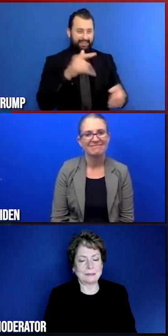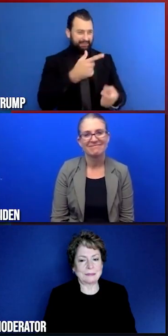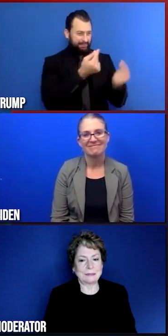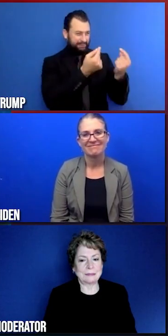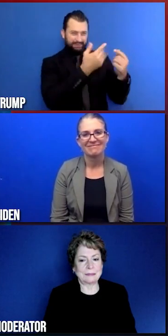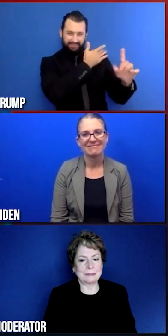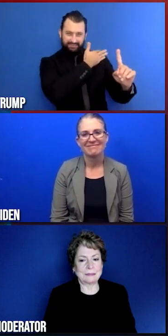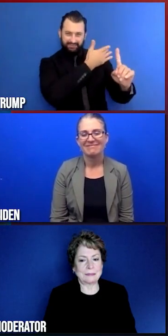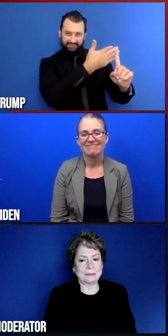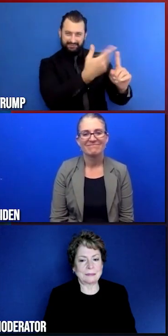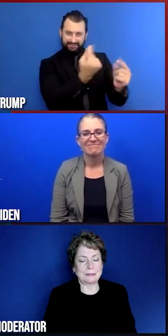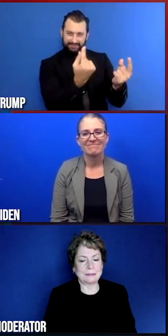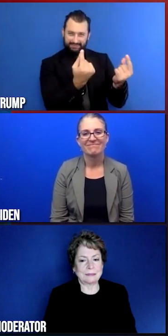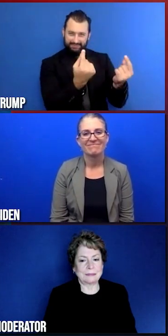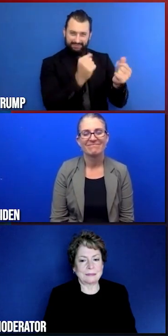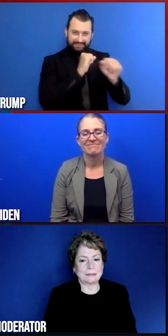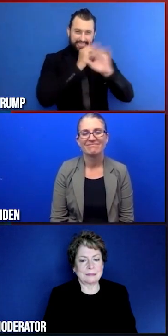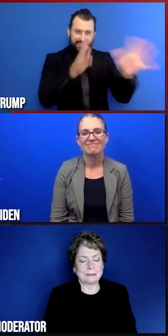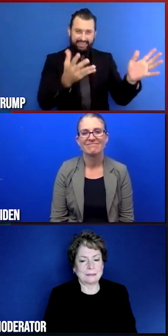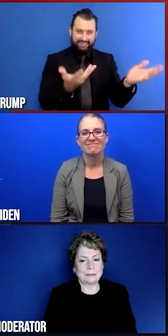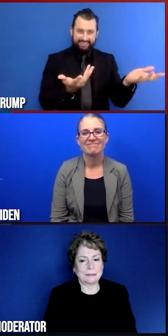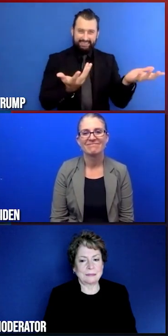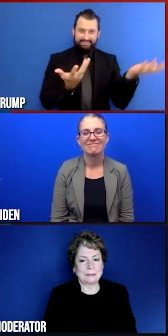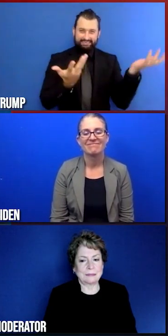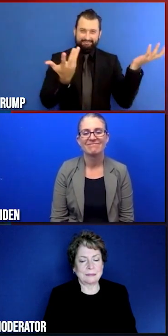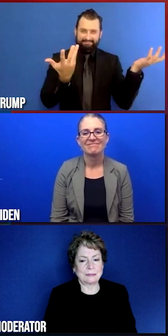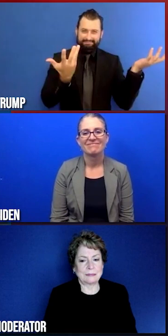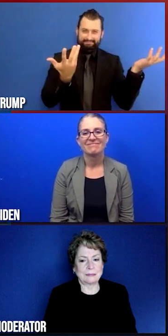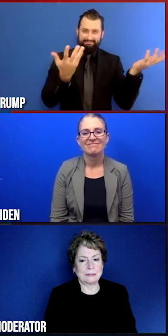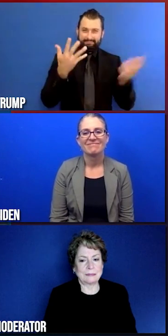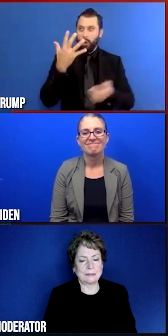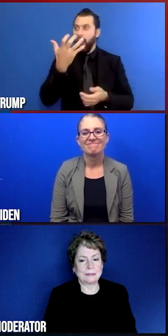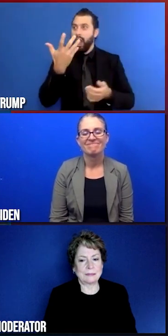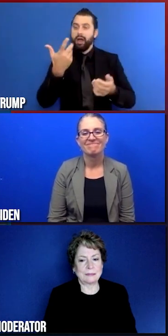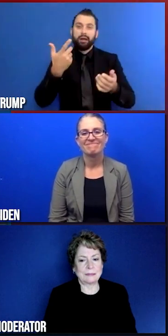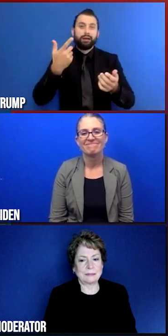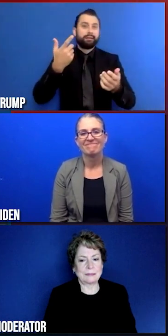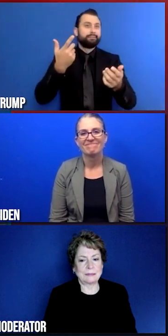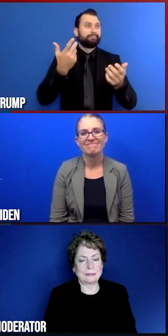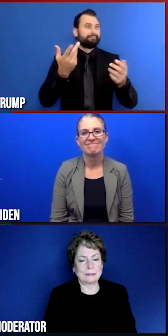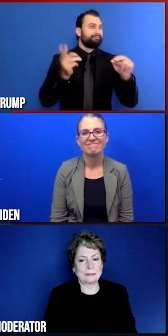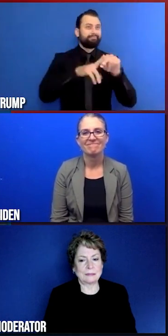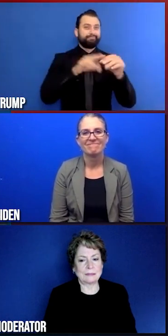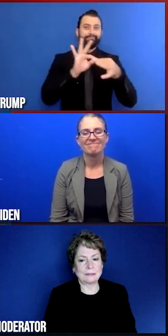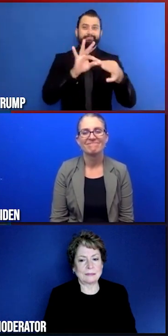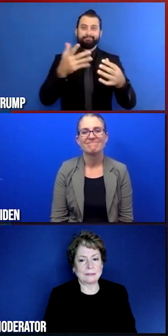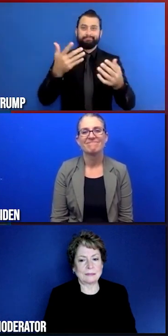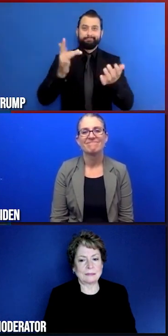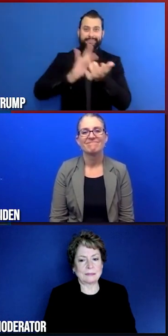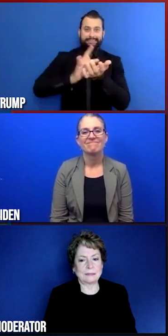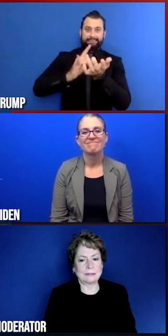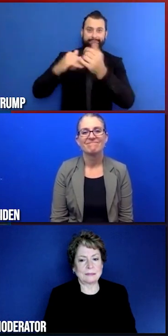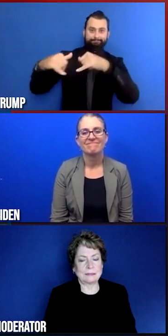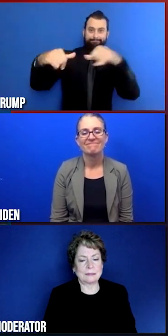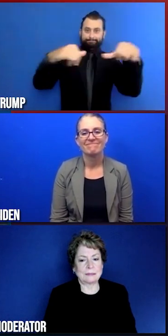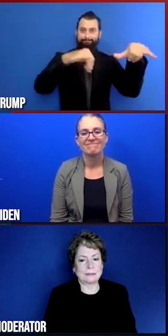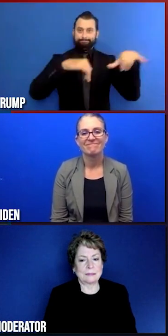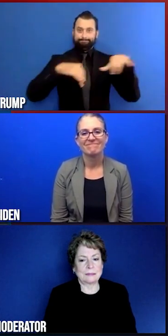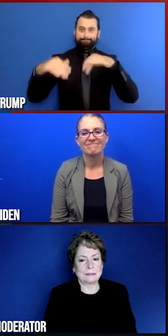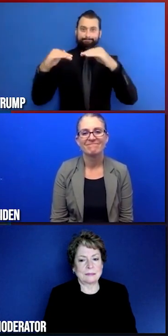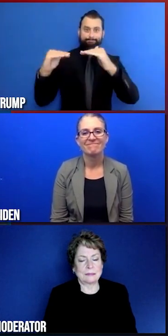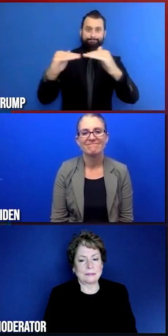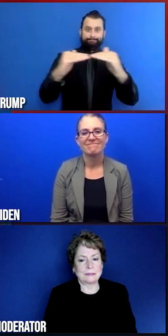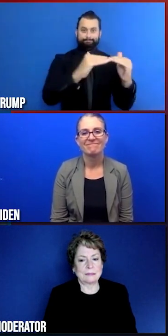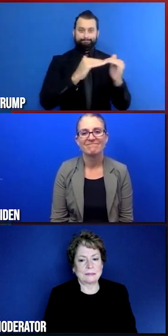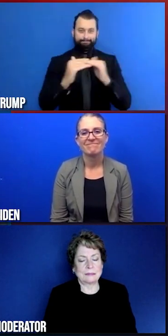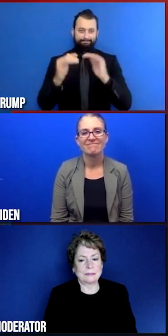She is more liberal than Bernie Sanders and wants it even more. Bernie Sanders wants it. The Democrats want it. You're going to have socialized